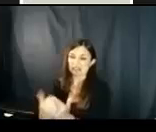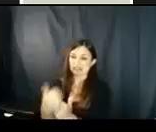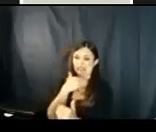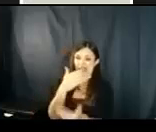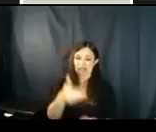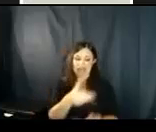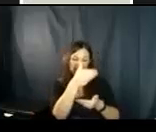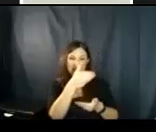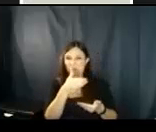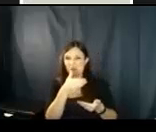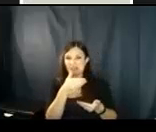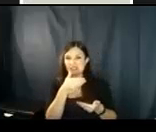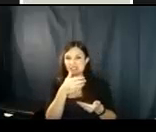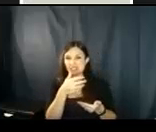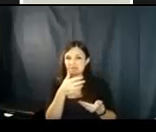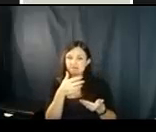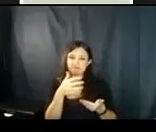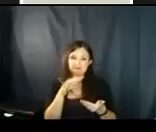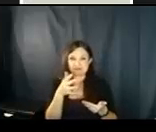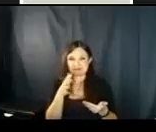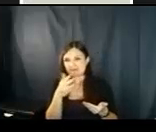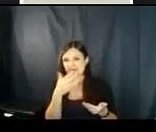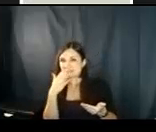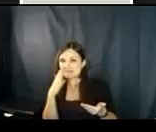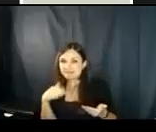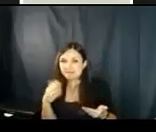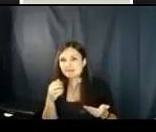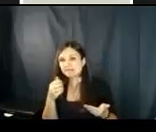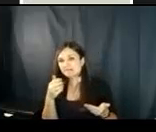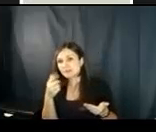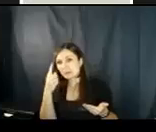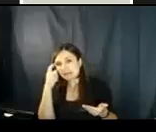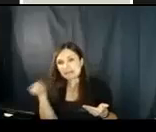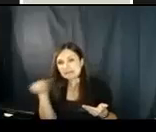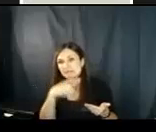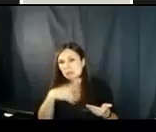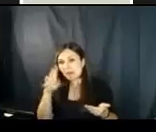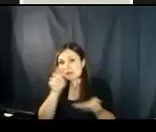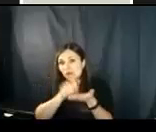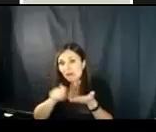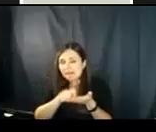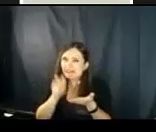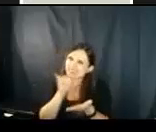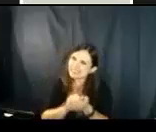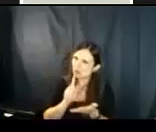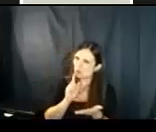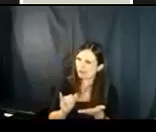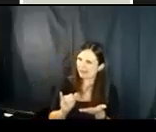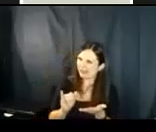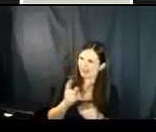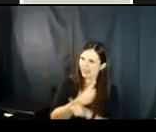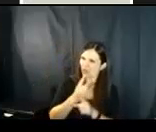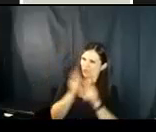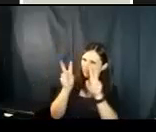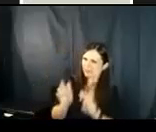very poorly done, not because they didn't understood, but because they don't like writing, is that really an accurate assessment of